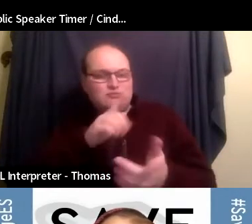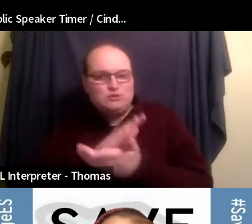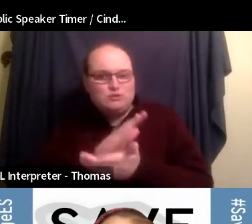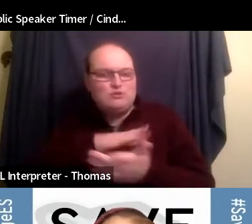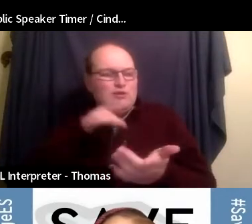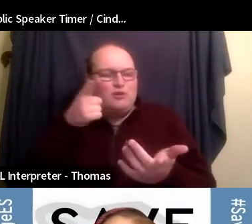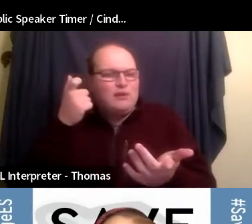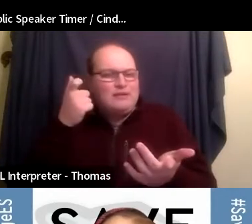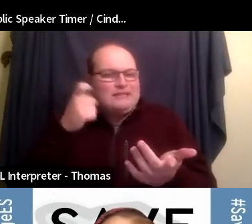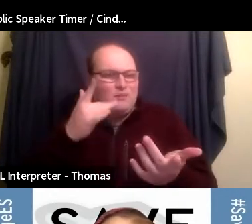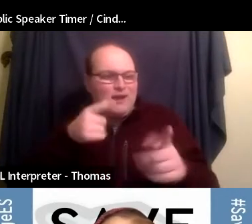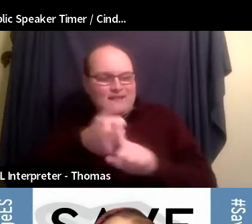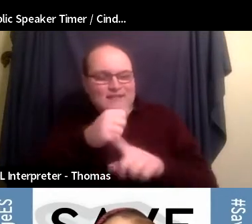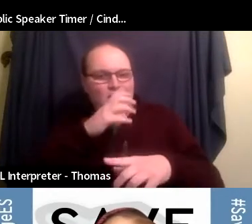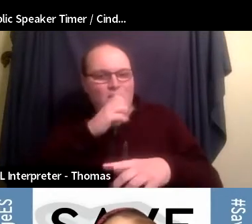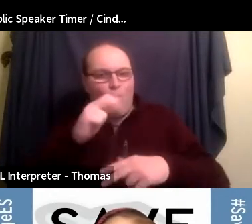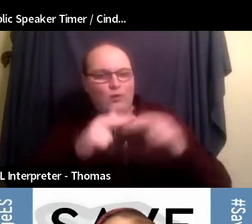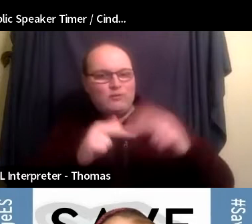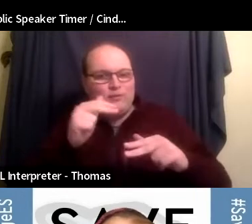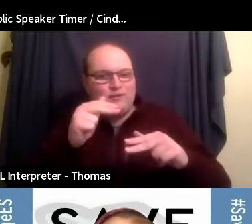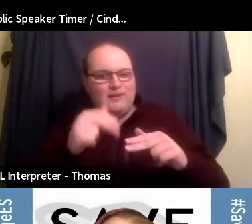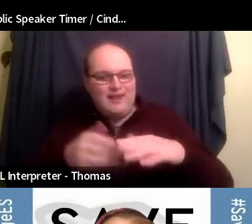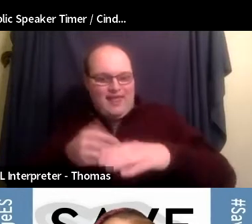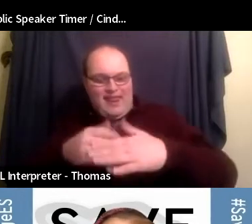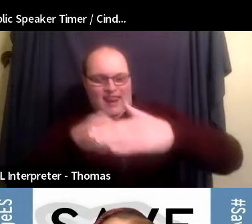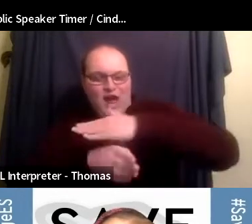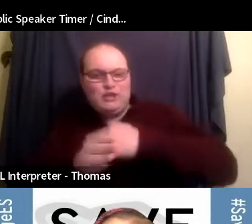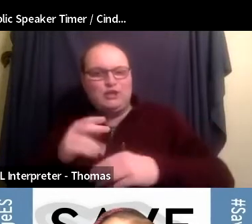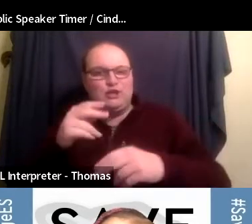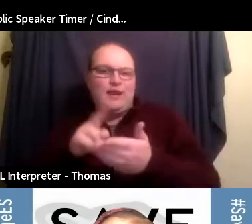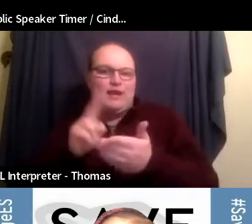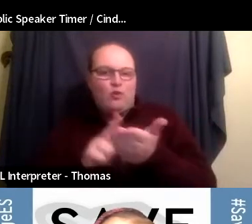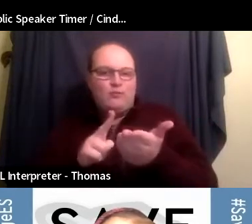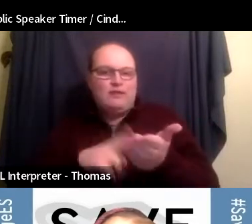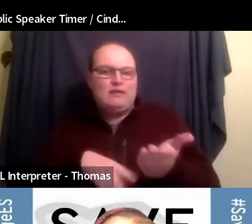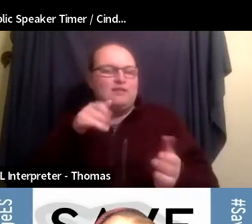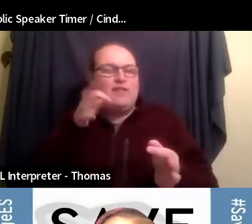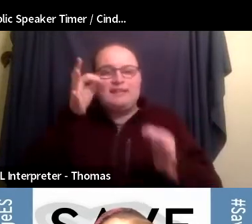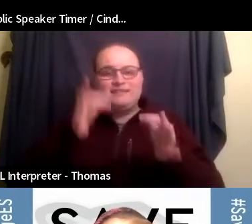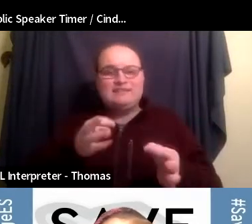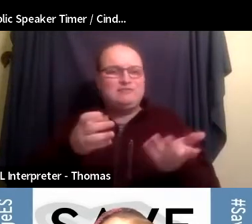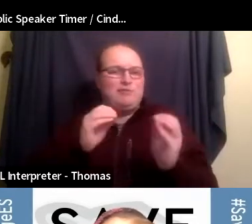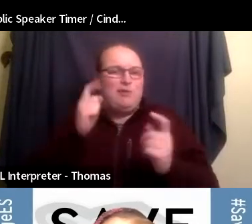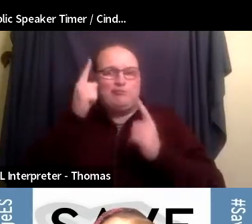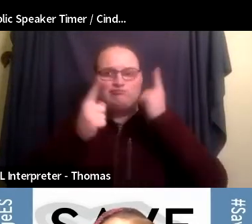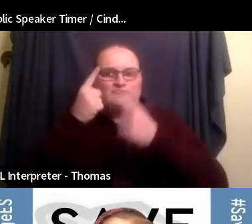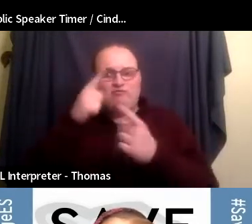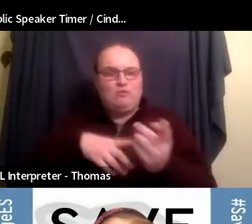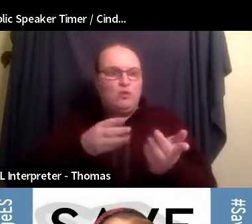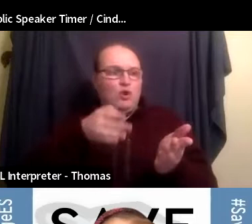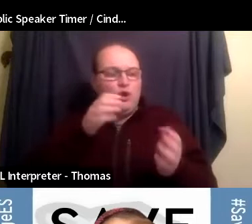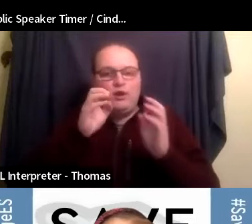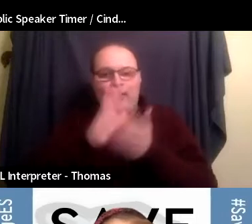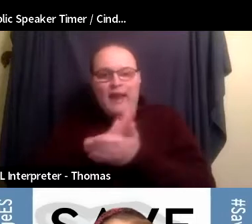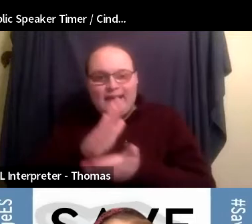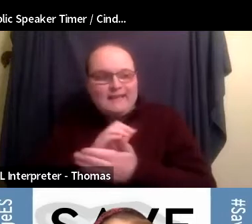our older building and under enrollment. What is most alarming about this decision is there seems to have been no consideration for performance and the impact